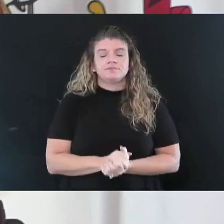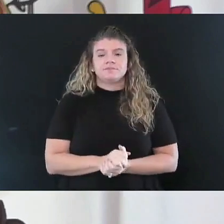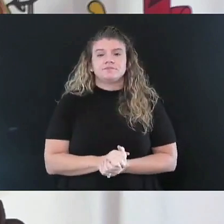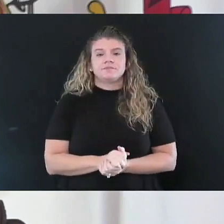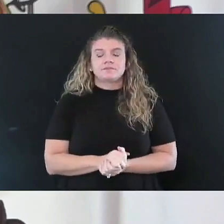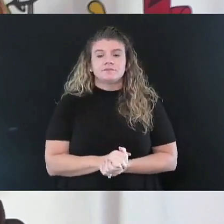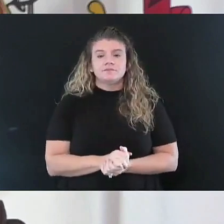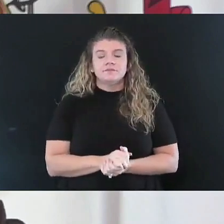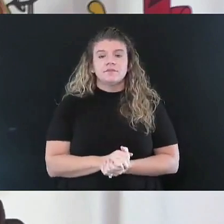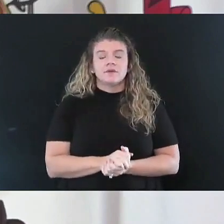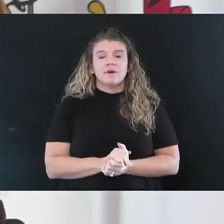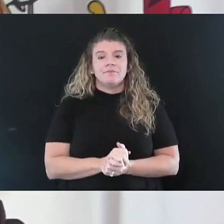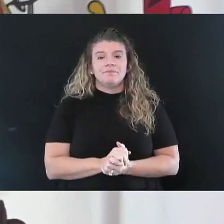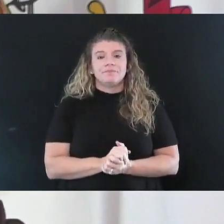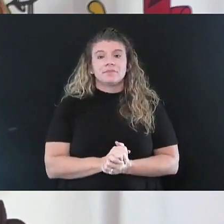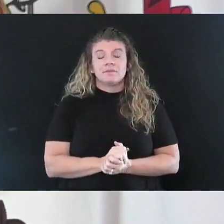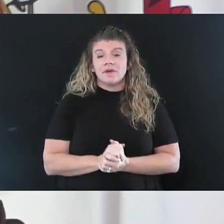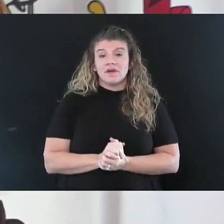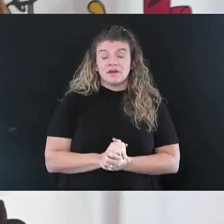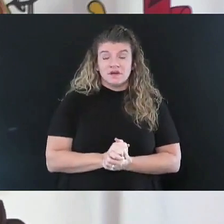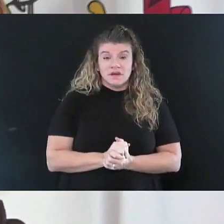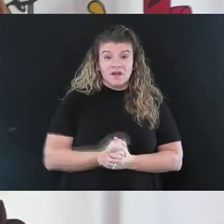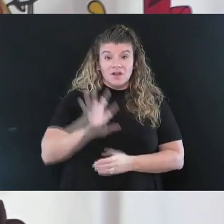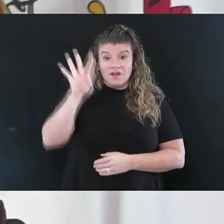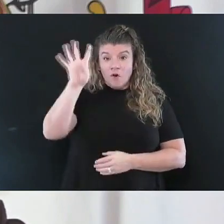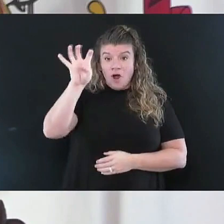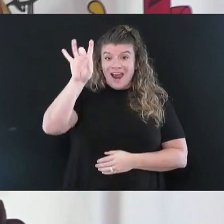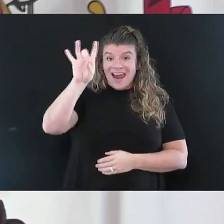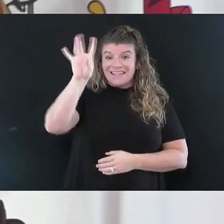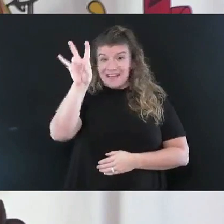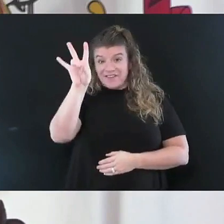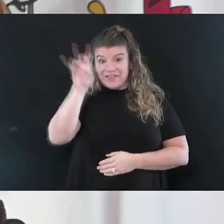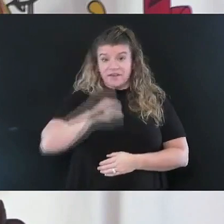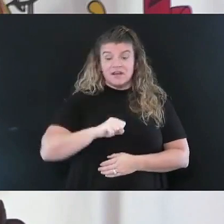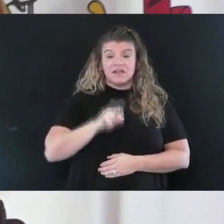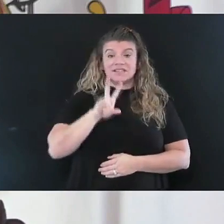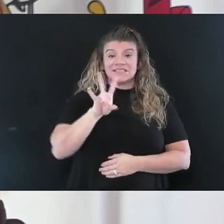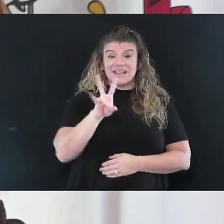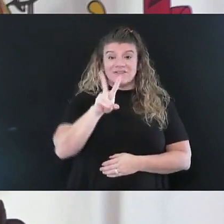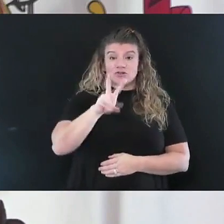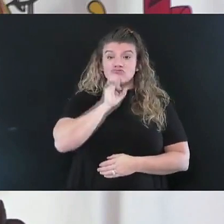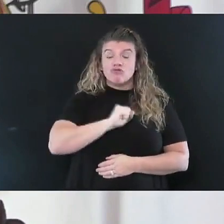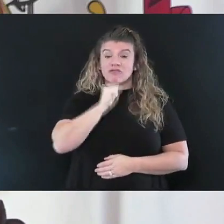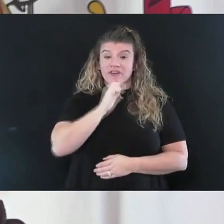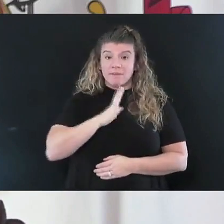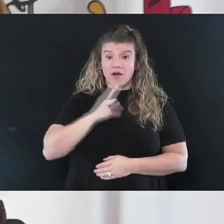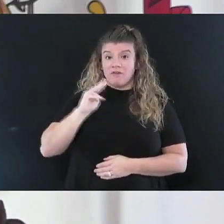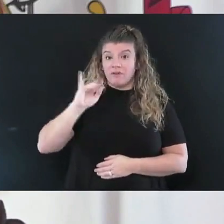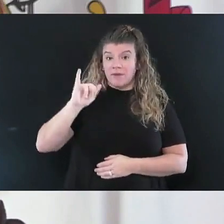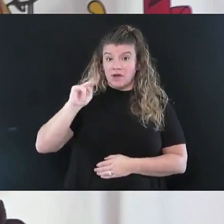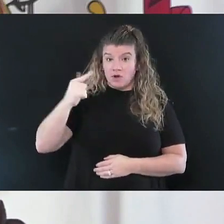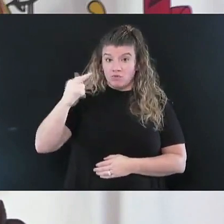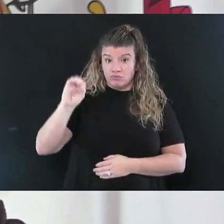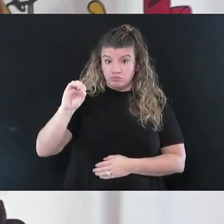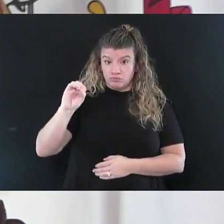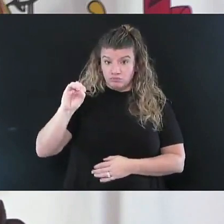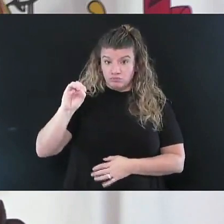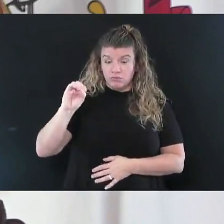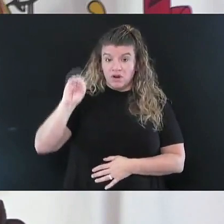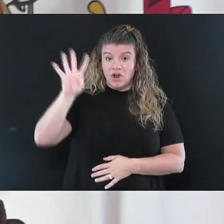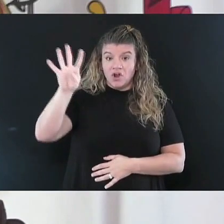nevertheless, our 487th death is a 72-year-old female from Mingo County.